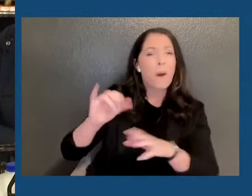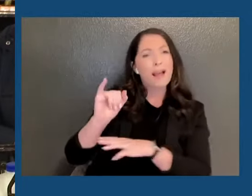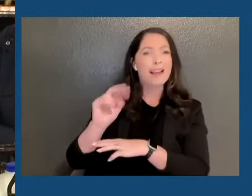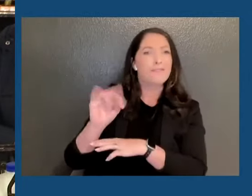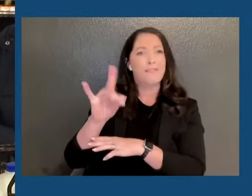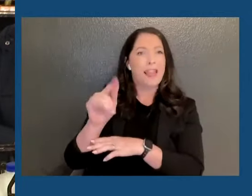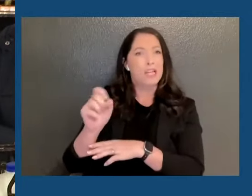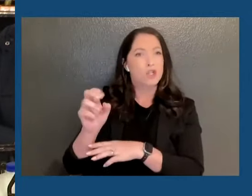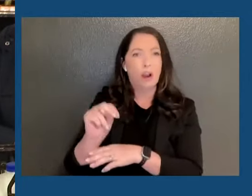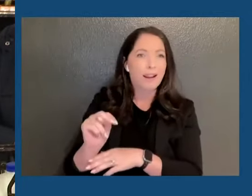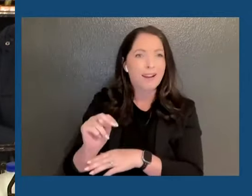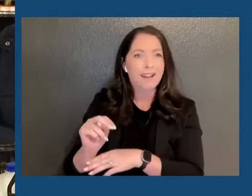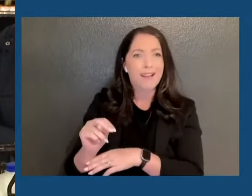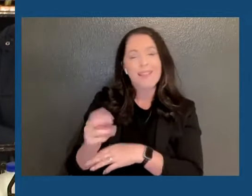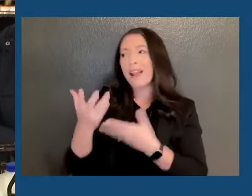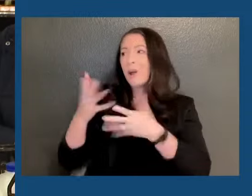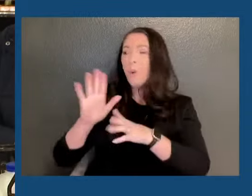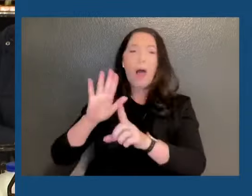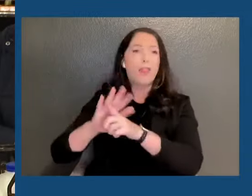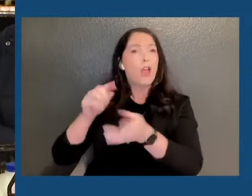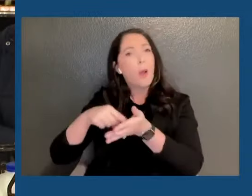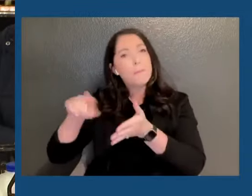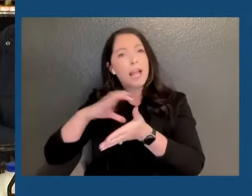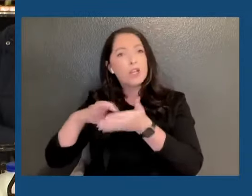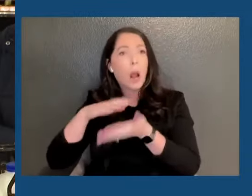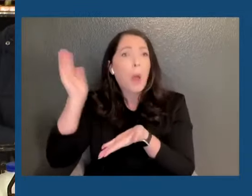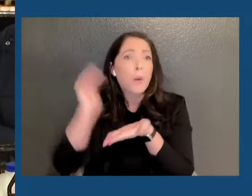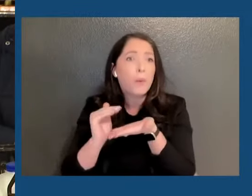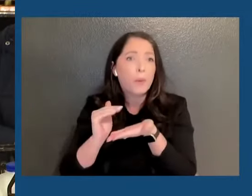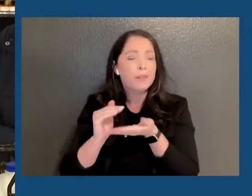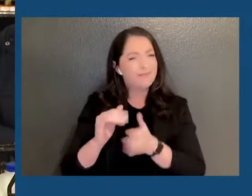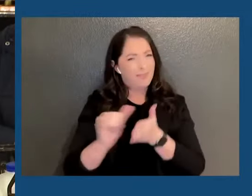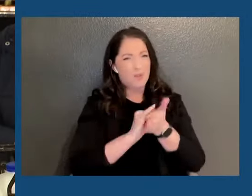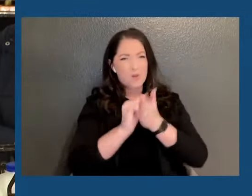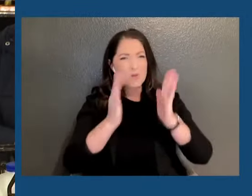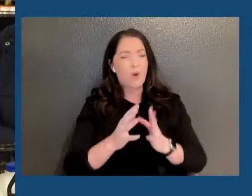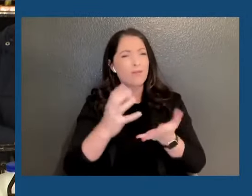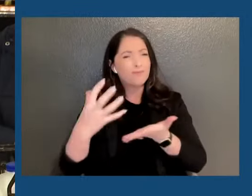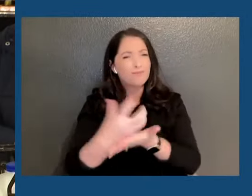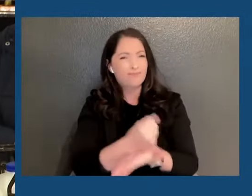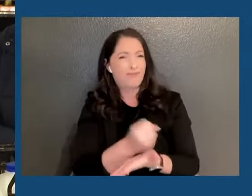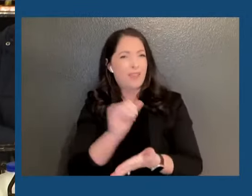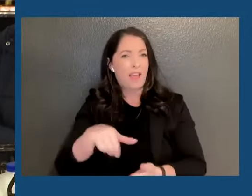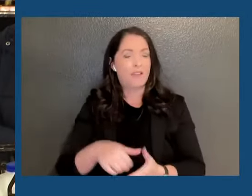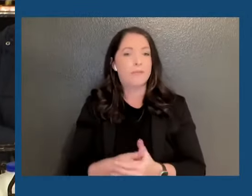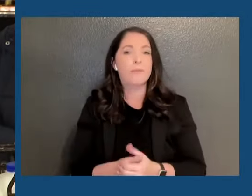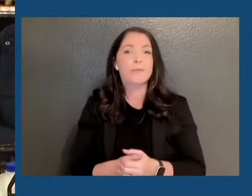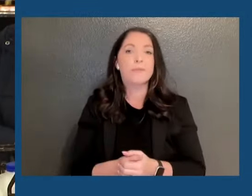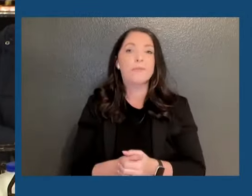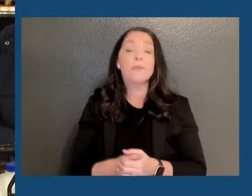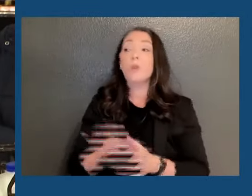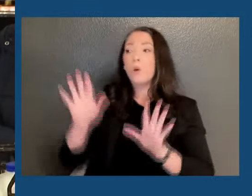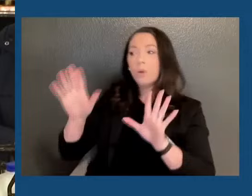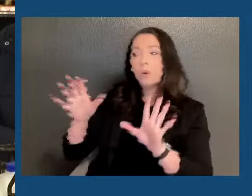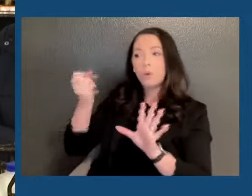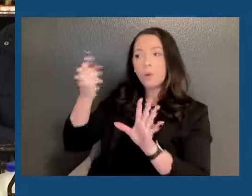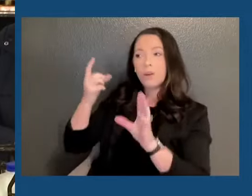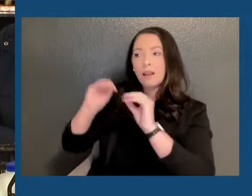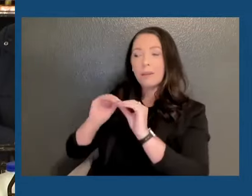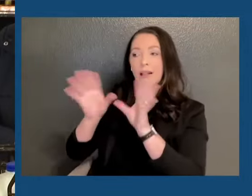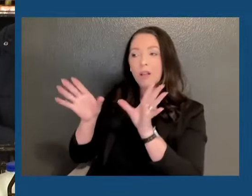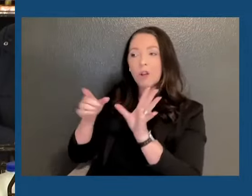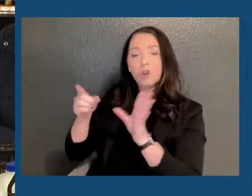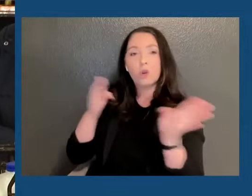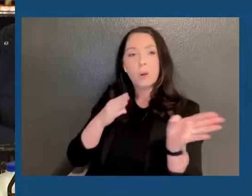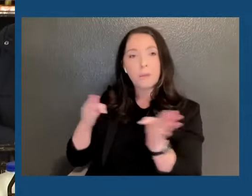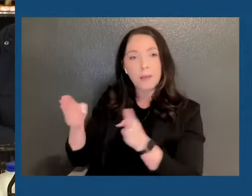basically shrink. So this is something New Yorkers deserve. Every state should be doing this. So just to be totally clear, are you saying that you plan on